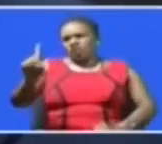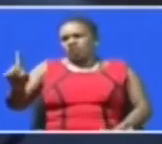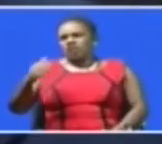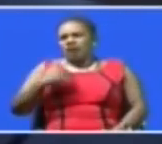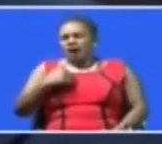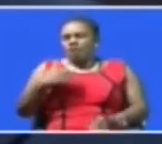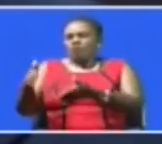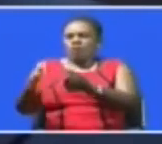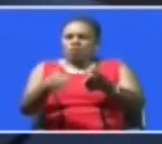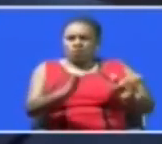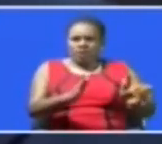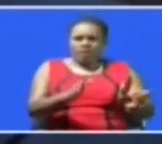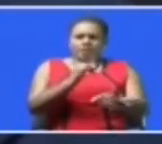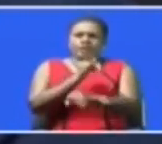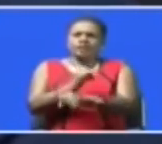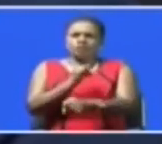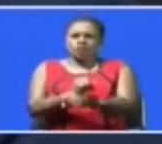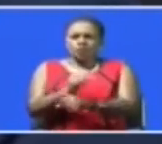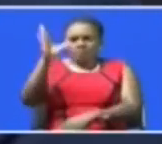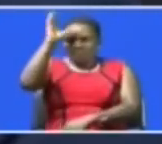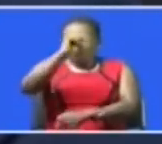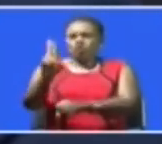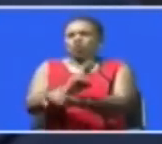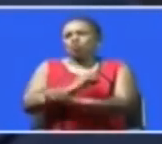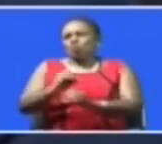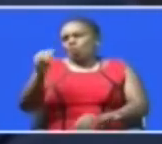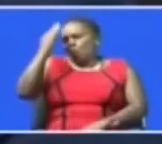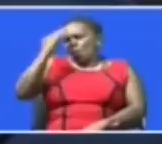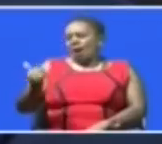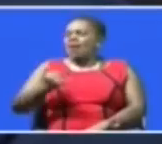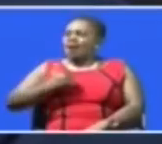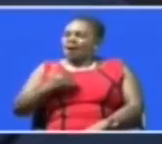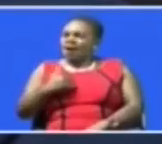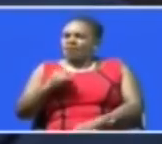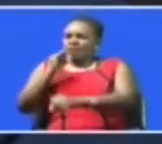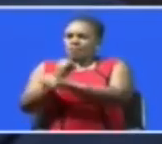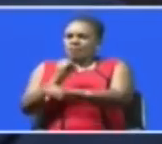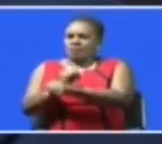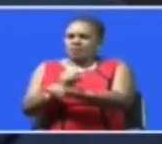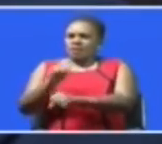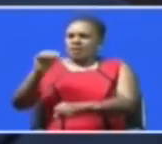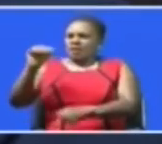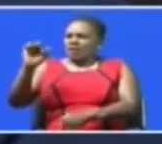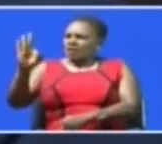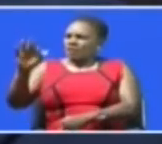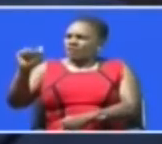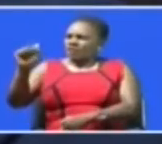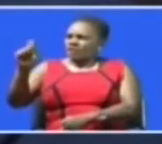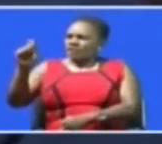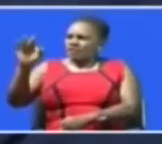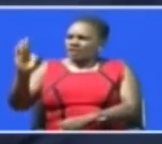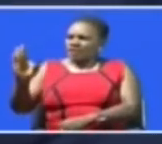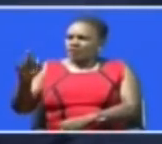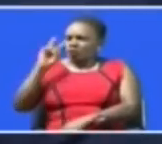to have mechanisms so that the institutions are not misused. That is why you have institutions like FATF and the